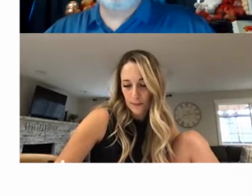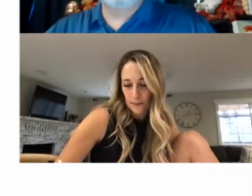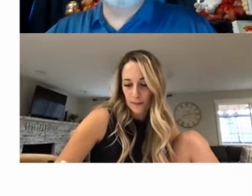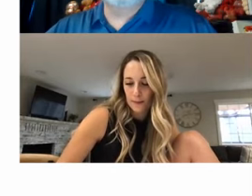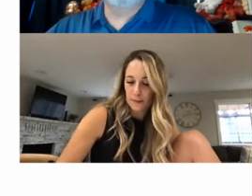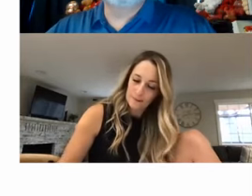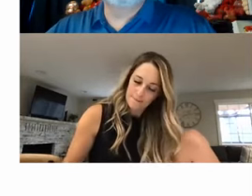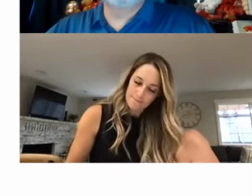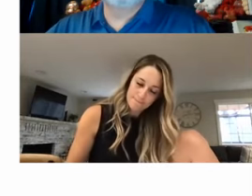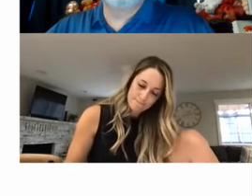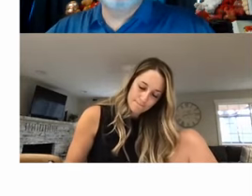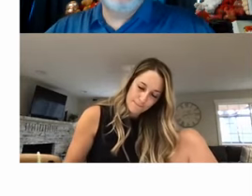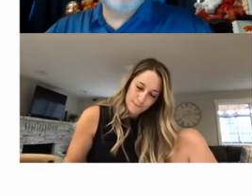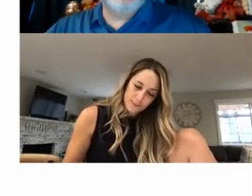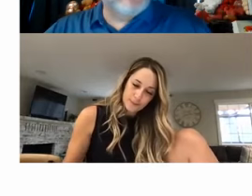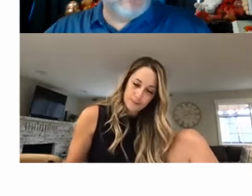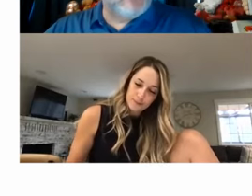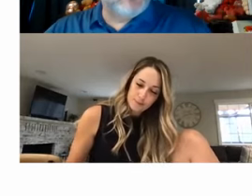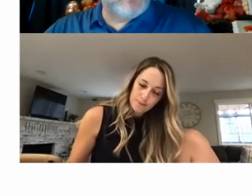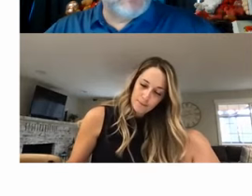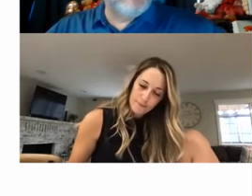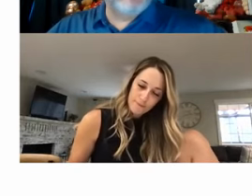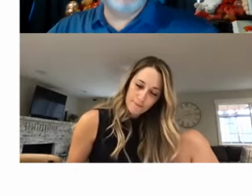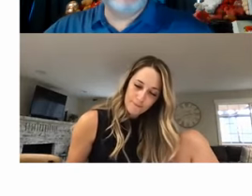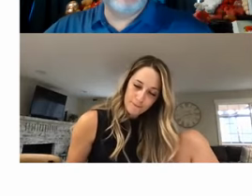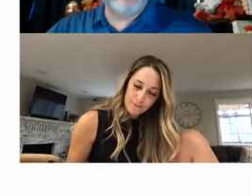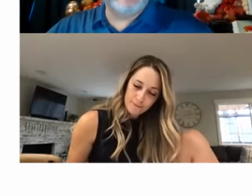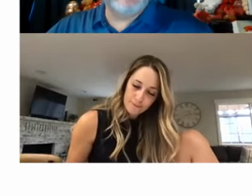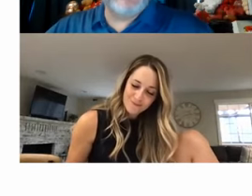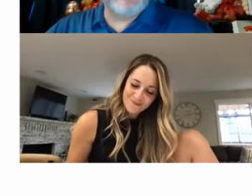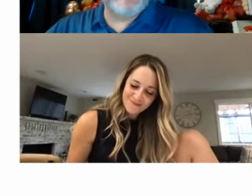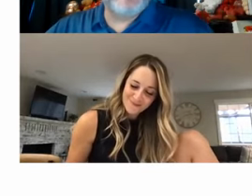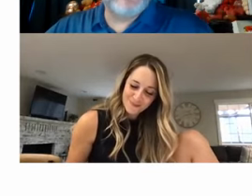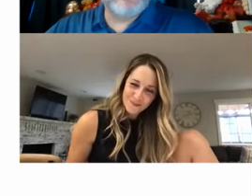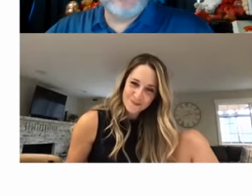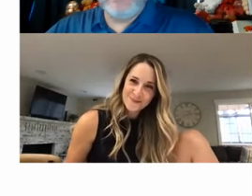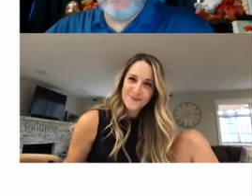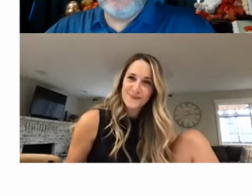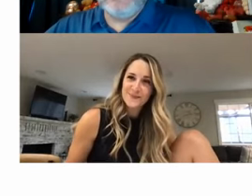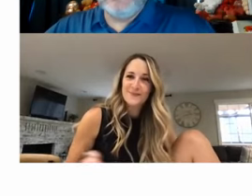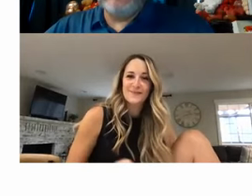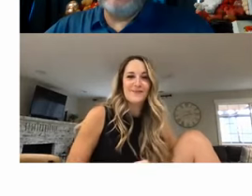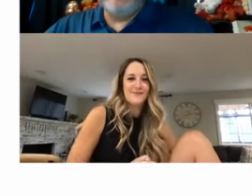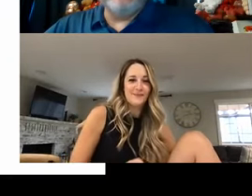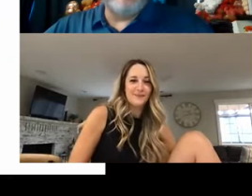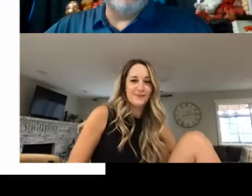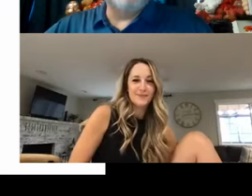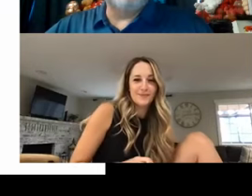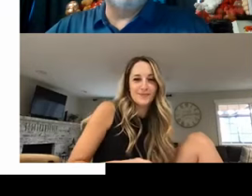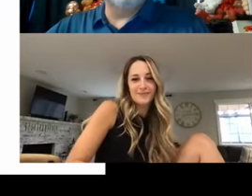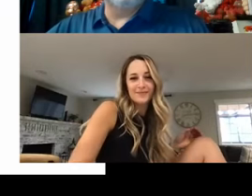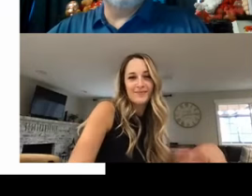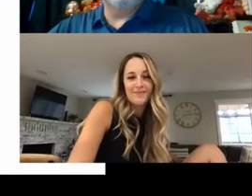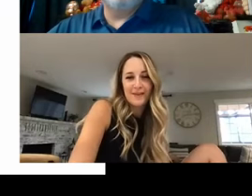All right, excellent. Stunned silence, what I love first thing in the morning. All right, let us move